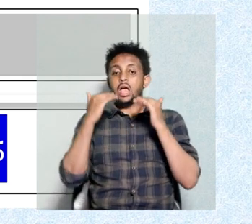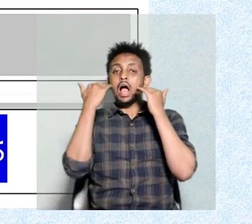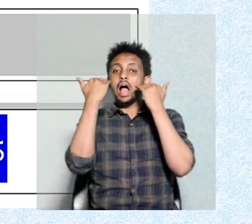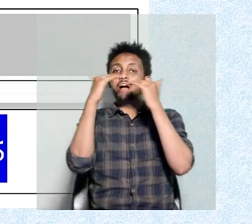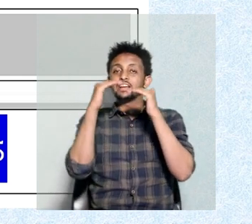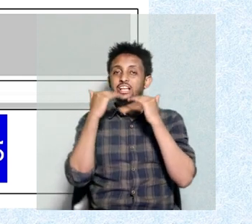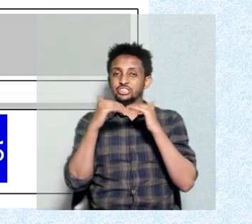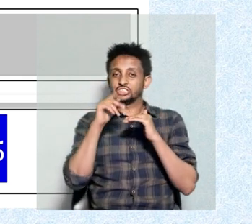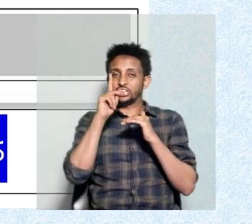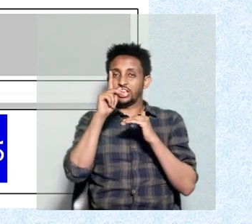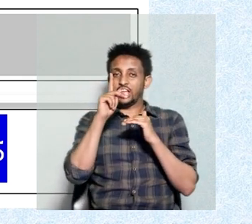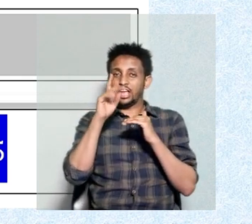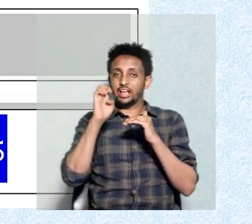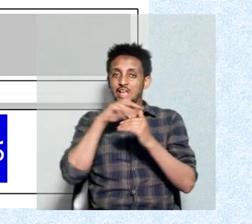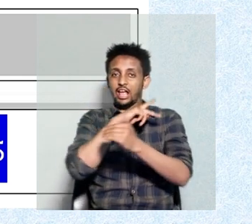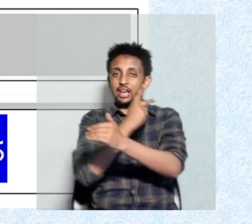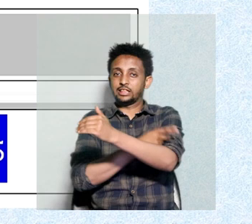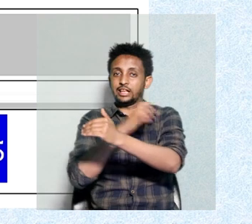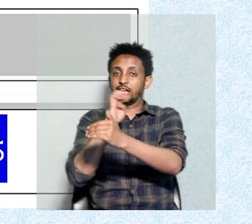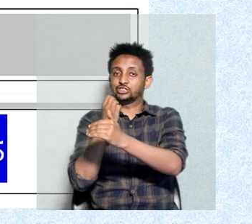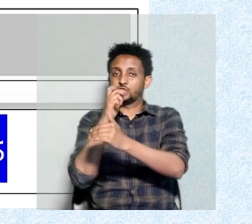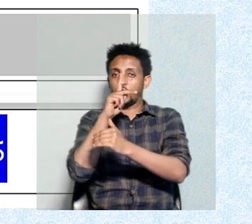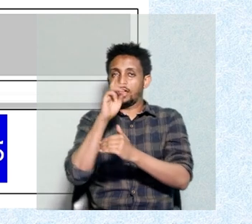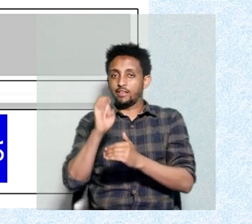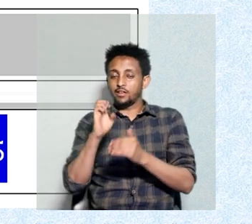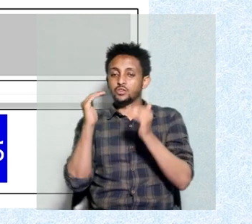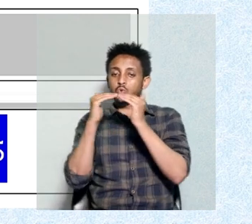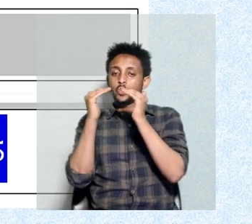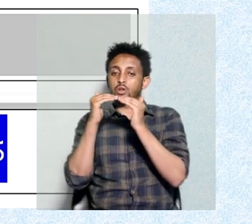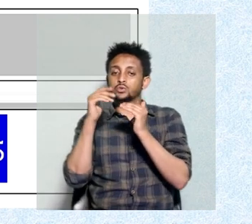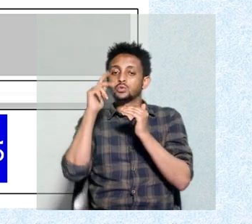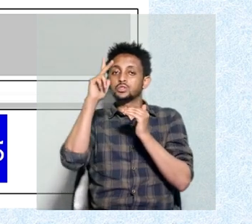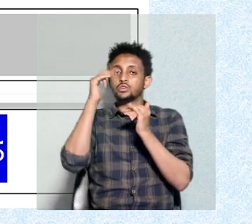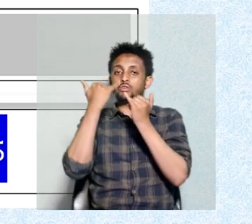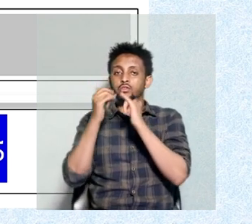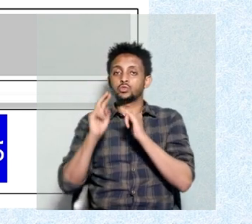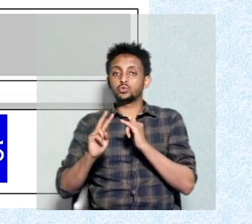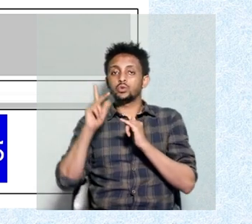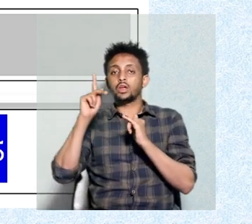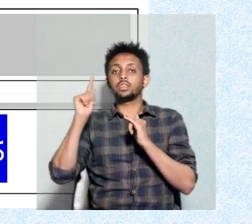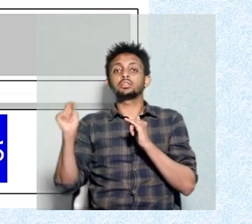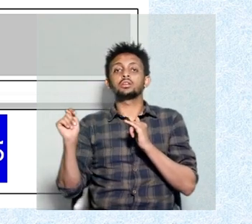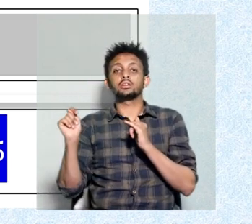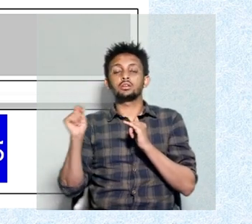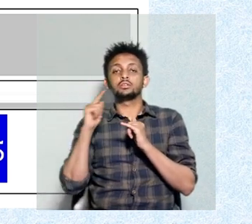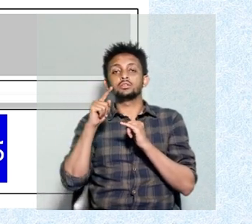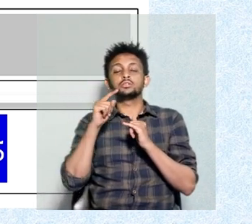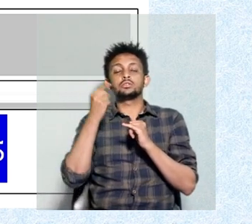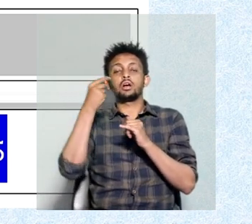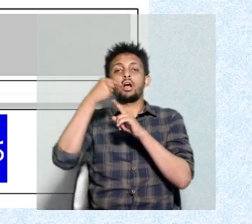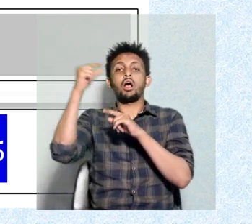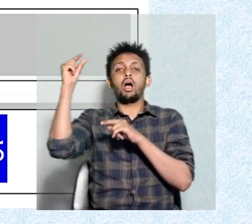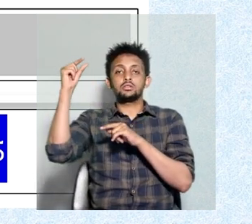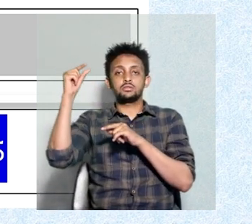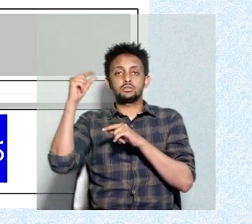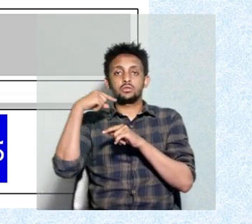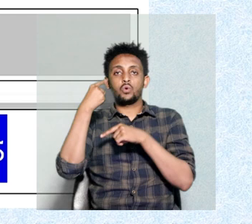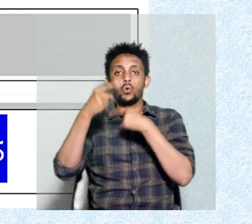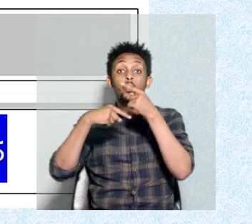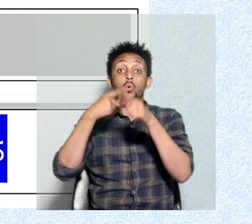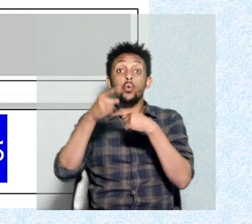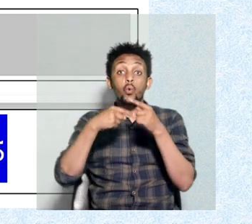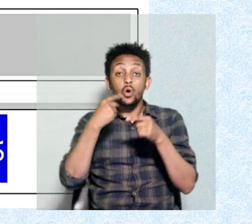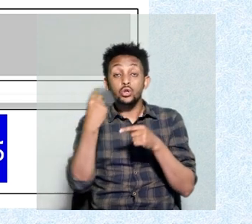average kinetic energy is equals to 3 over 2 kT. This is true for monatomic ideal gas. Actually, we are going to